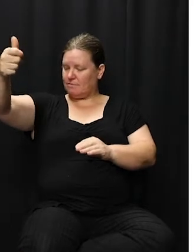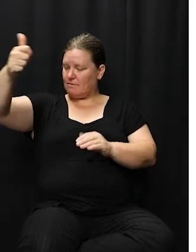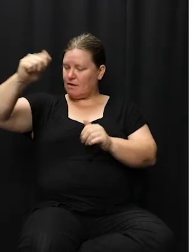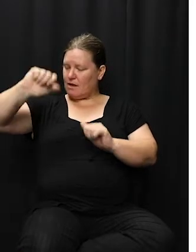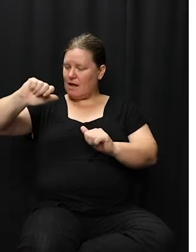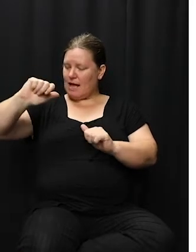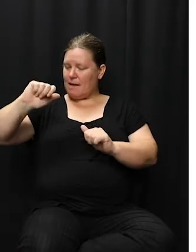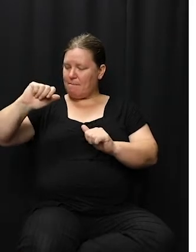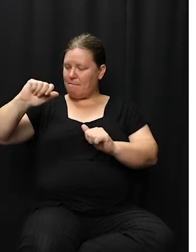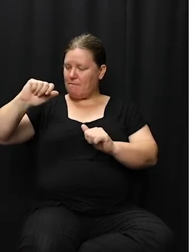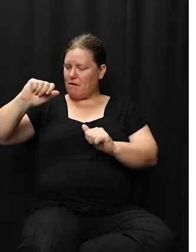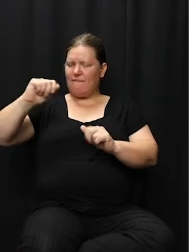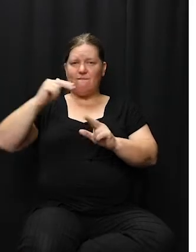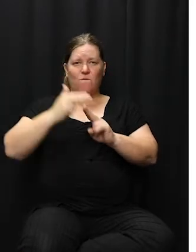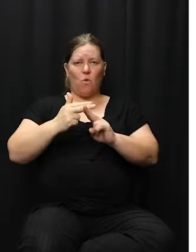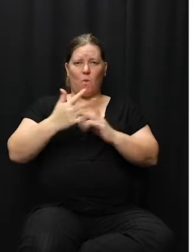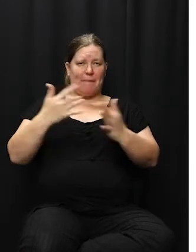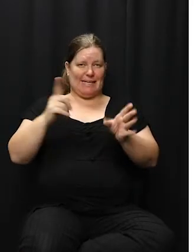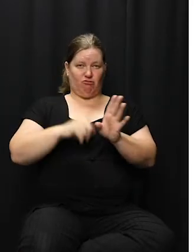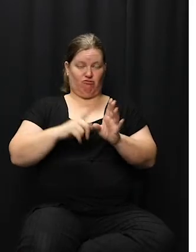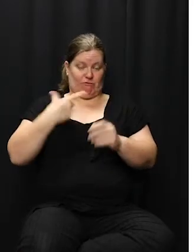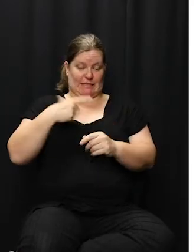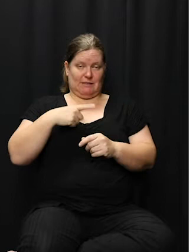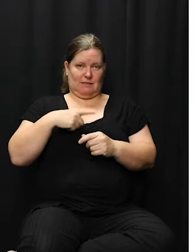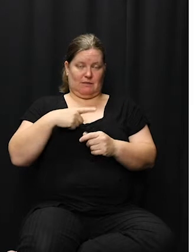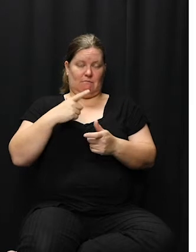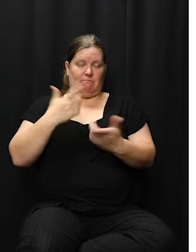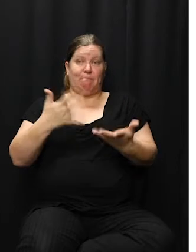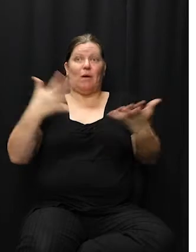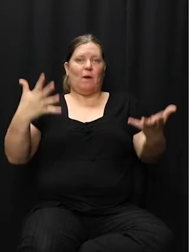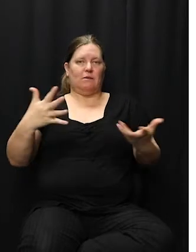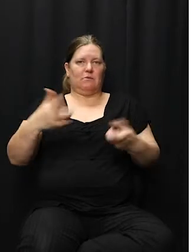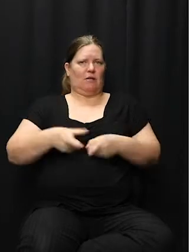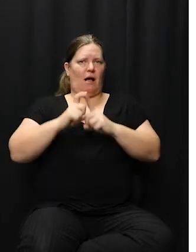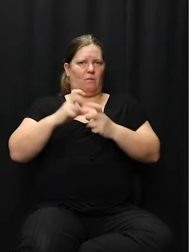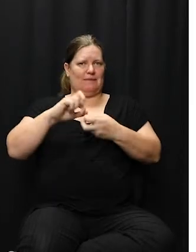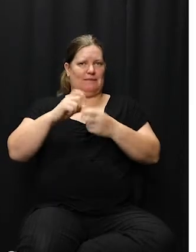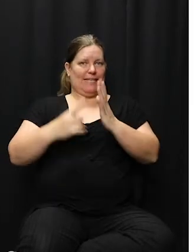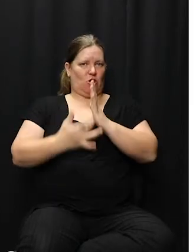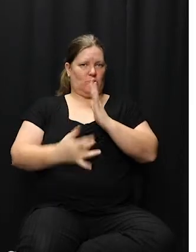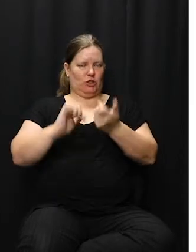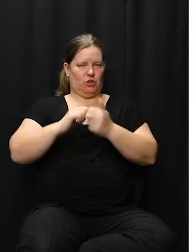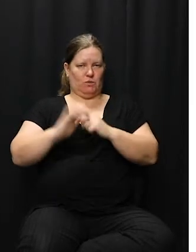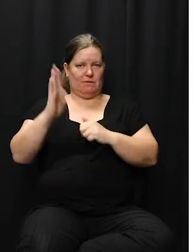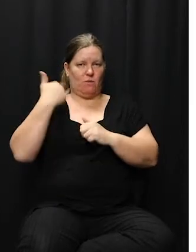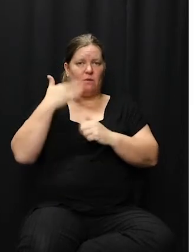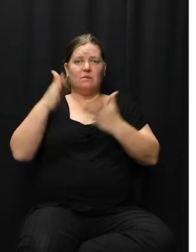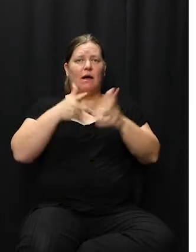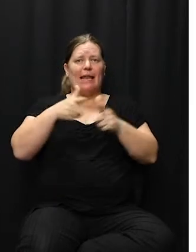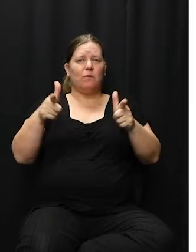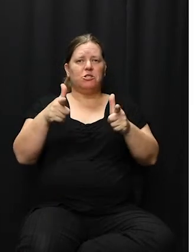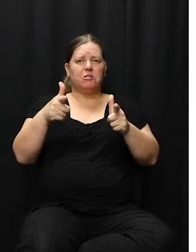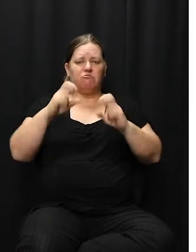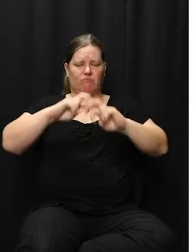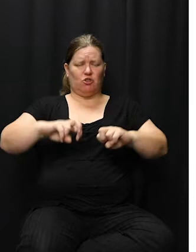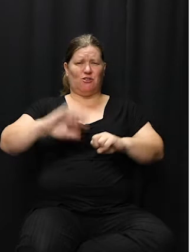And for many years, really, this has been the biggest issue, and technology sort of wasn't around to do research